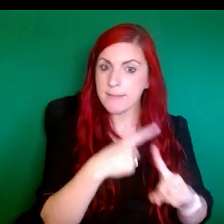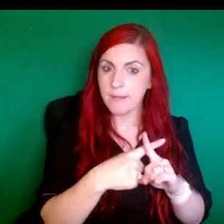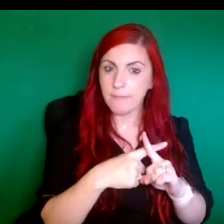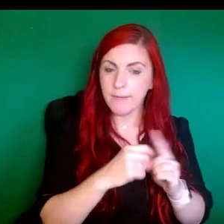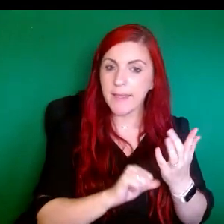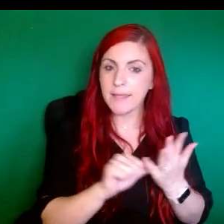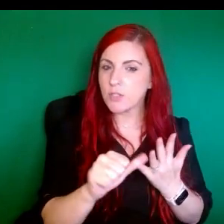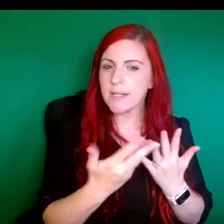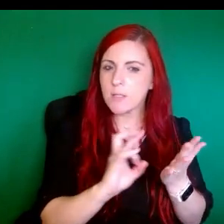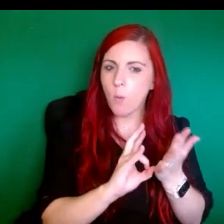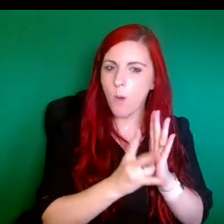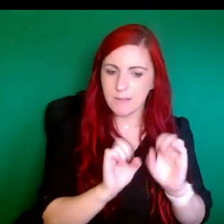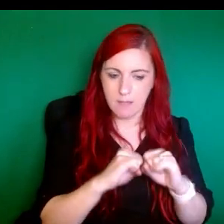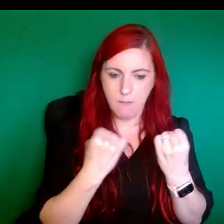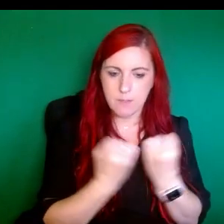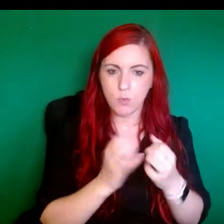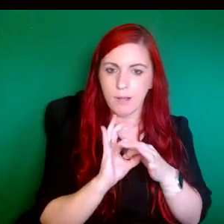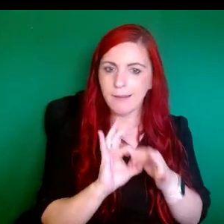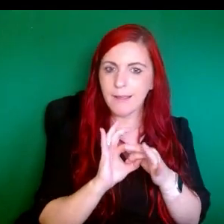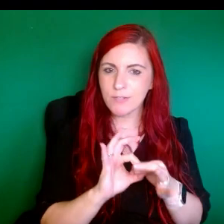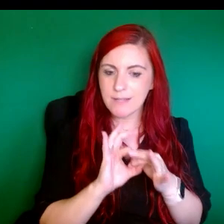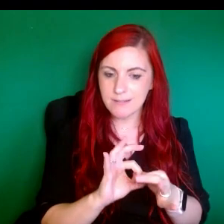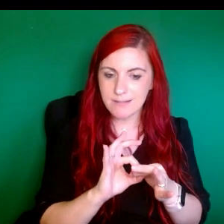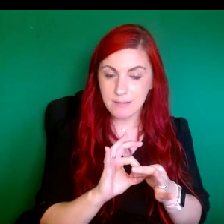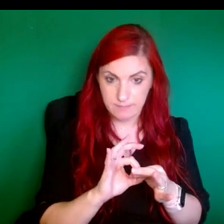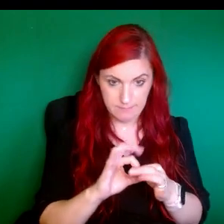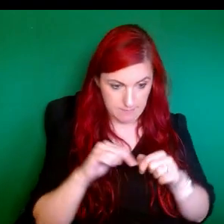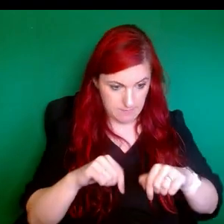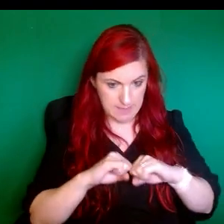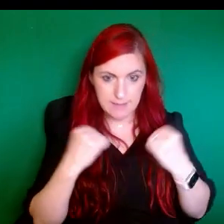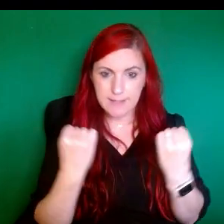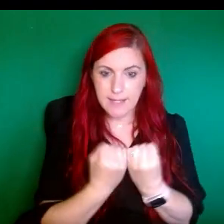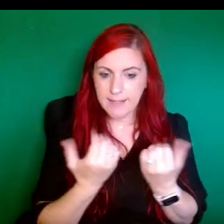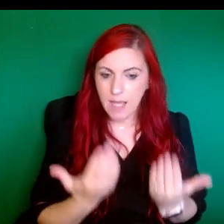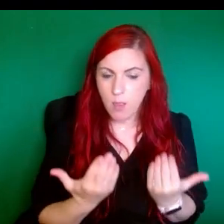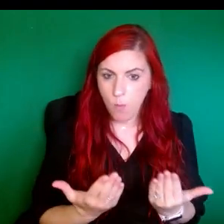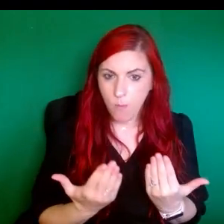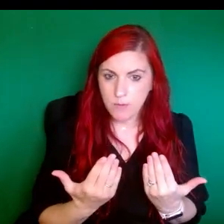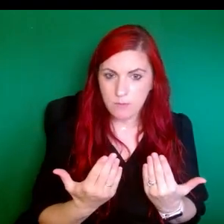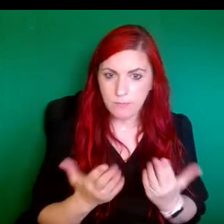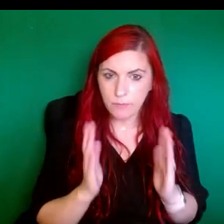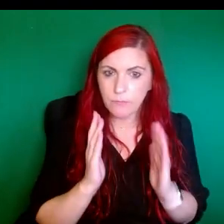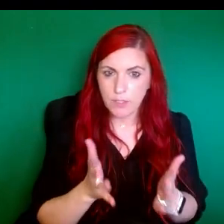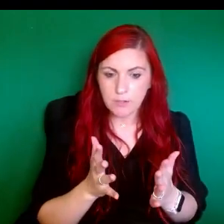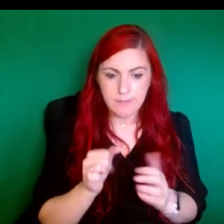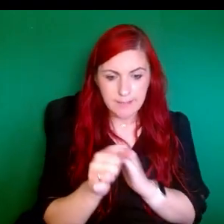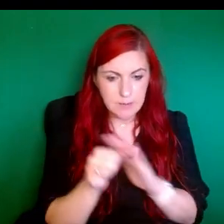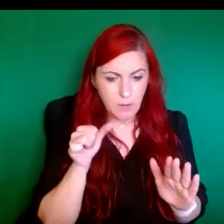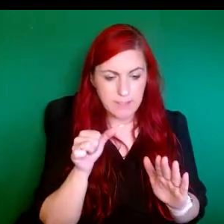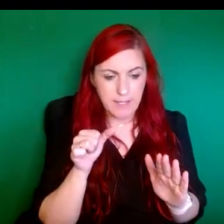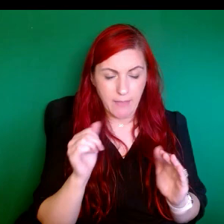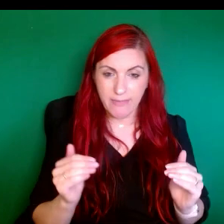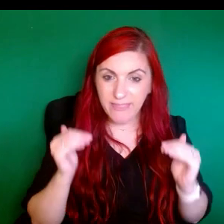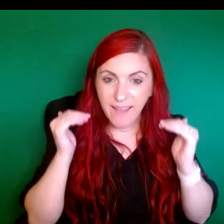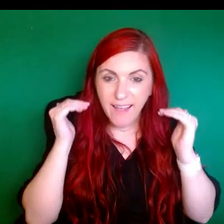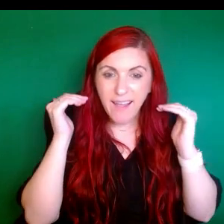And in our society at the moment, we're experiencing the highest levels ever of loneliness. And so in